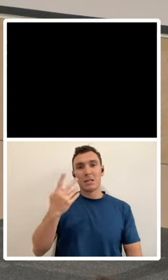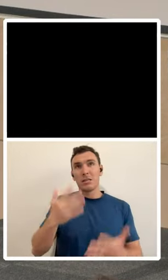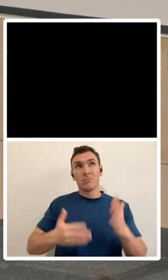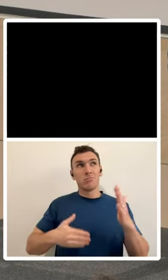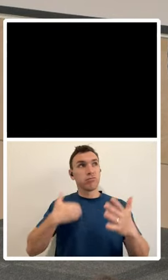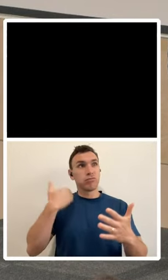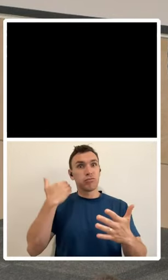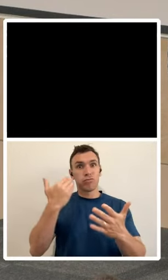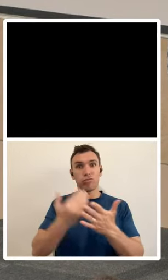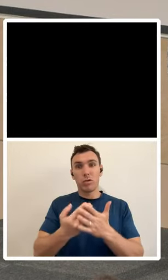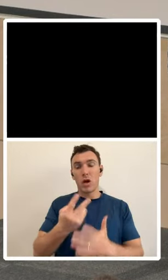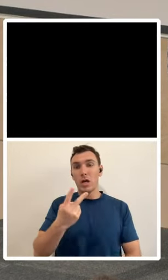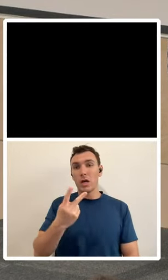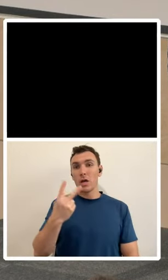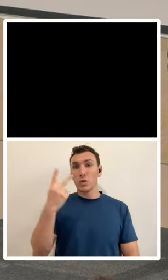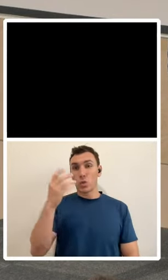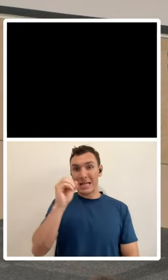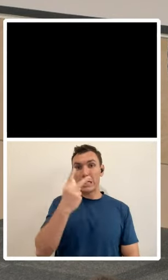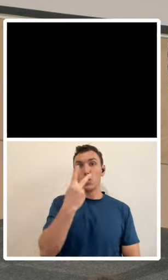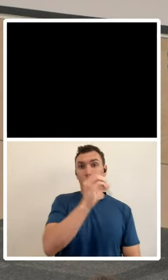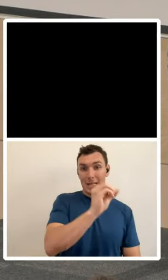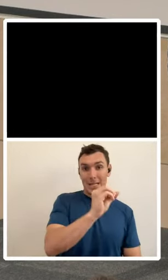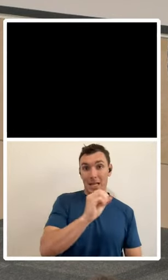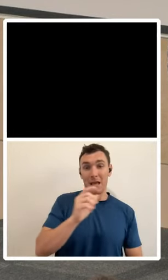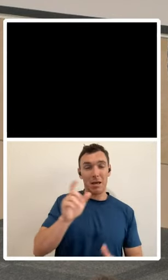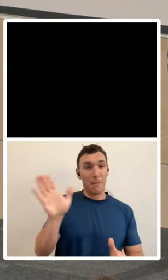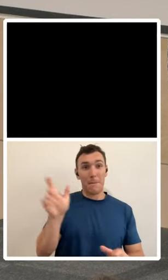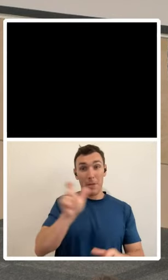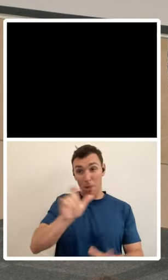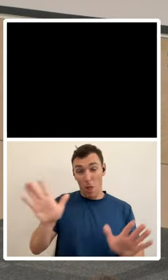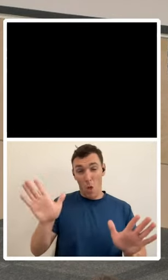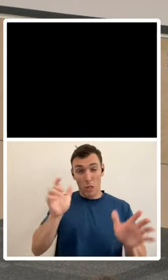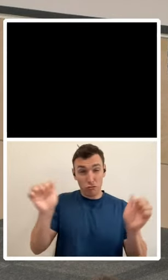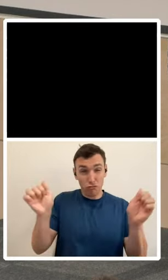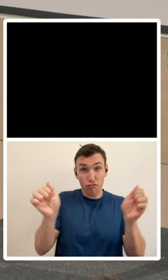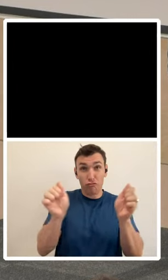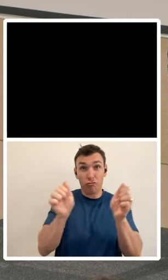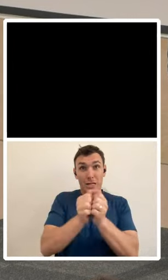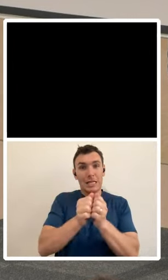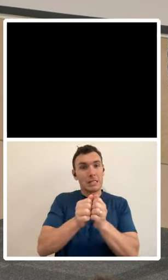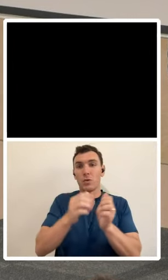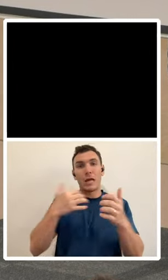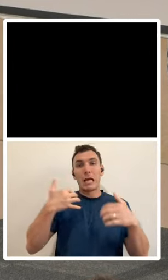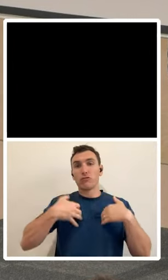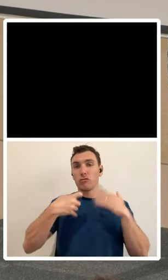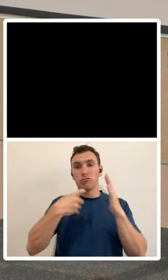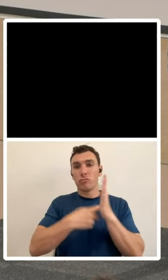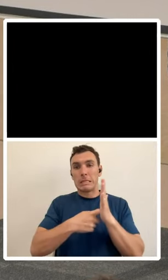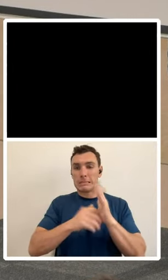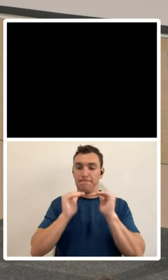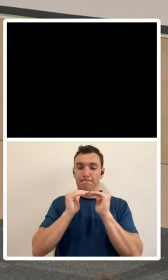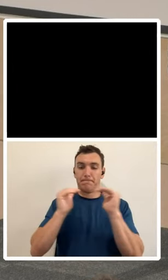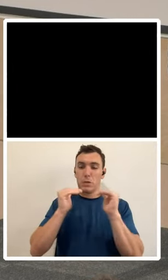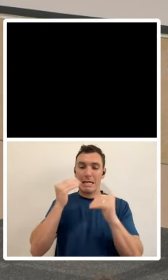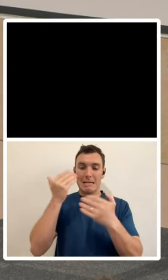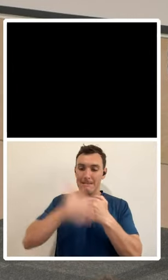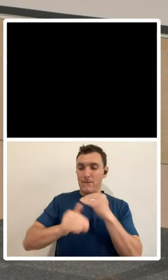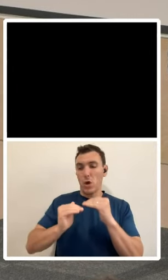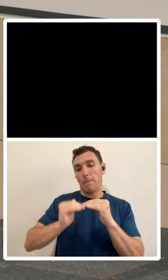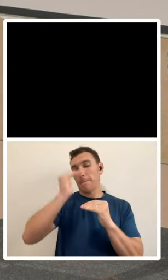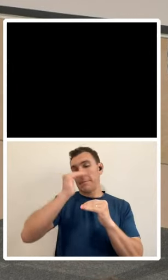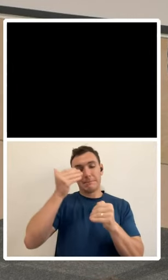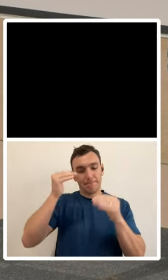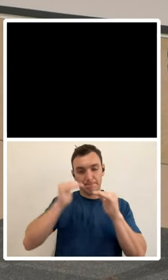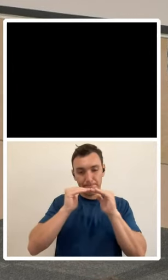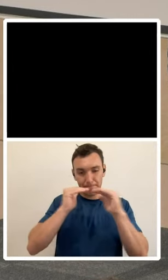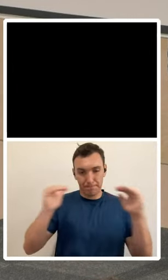like it's actually like, we couldn't be worse at this if we tried. And this is something that anyone who's studying economics should probably sit and think, why is it that